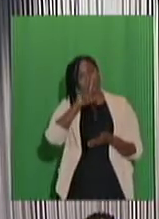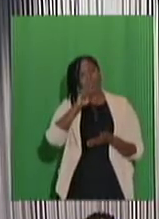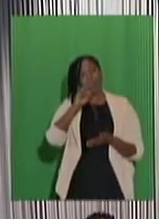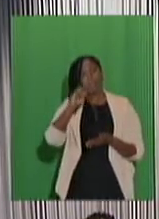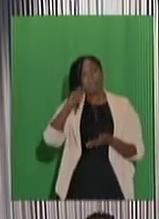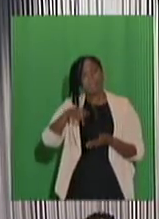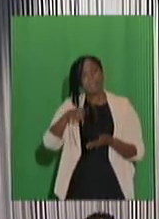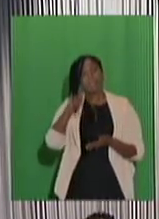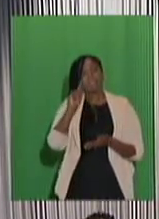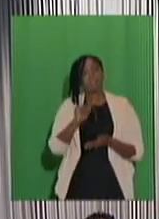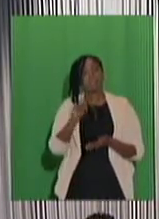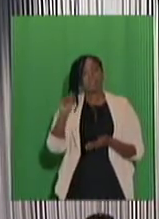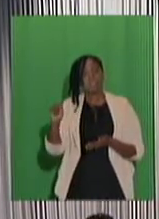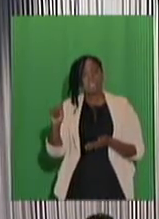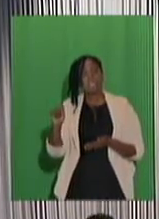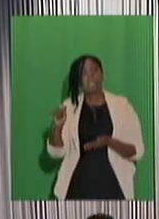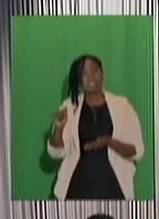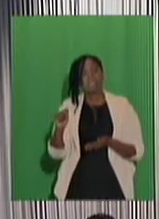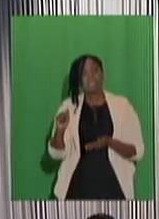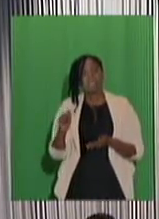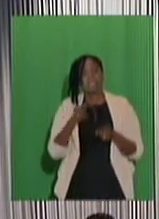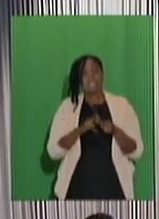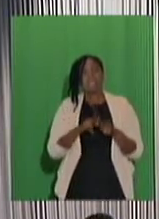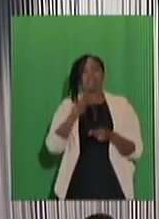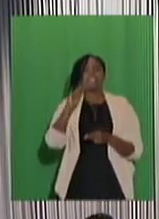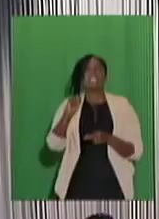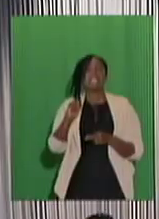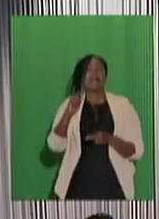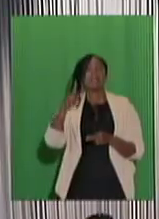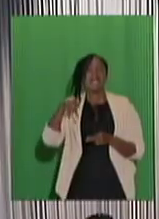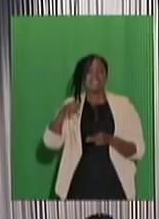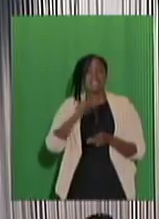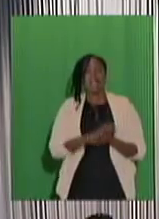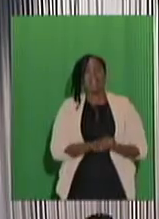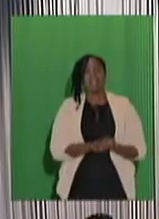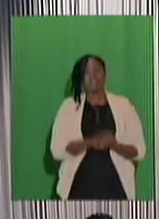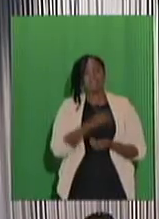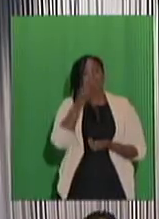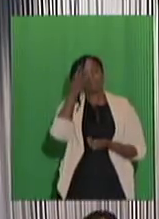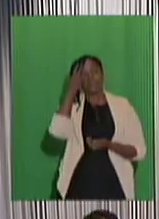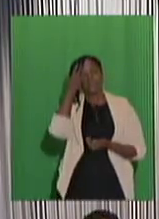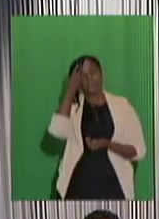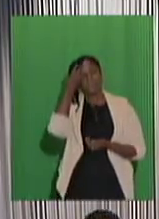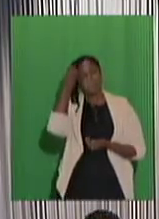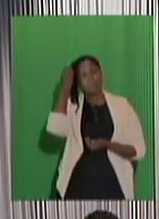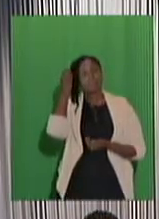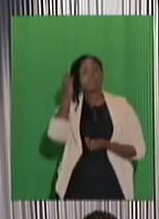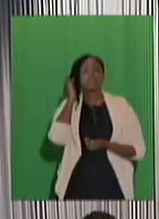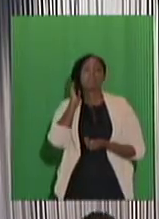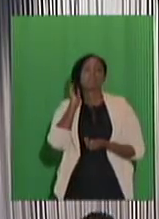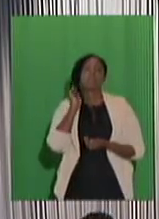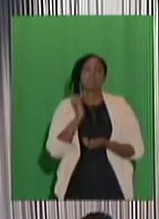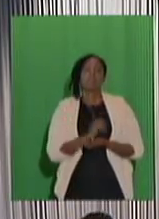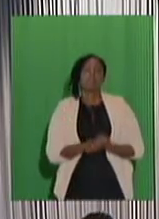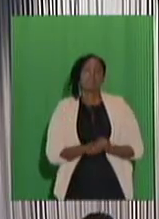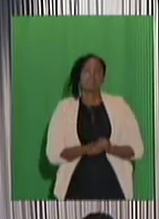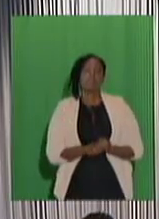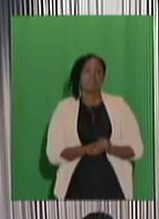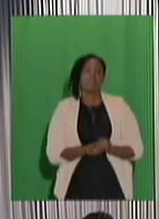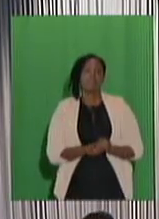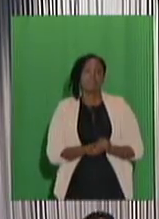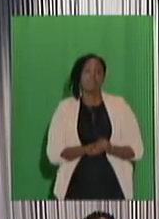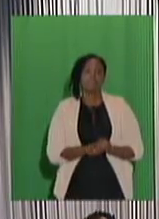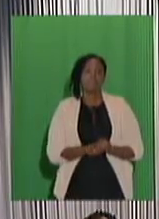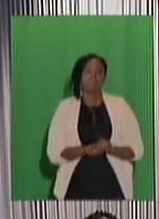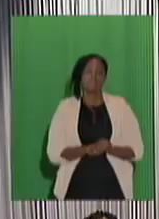Good morning, everyone. Nika Parsonal. Good morning. I noted what Dr. Parasram had said about these